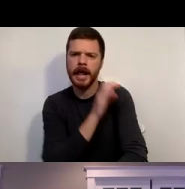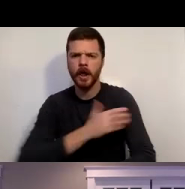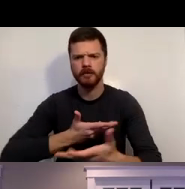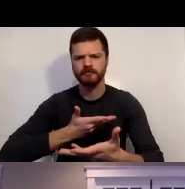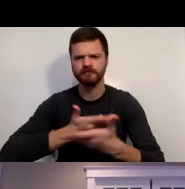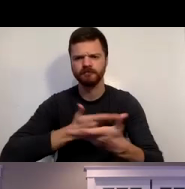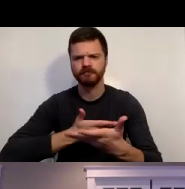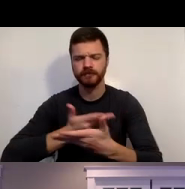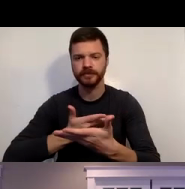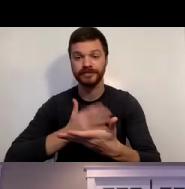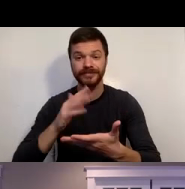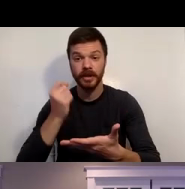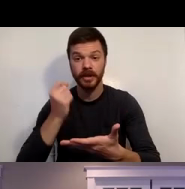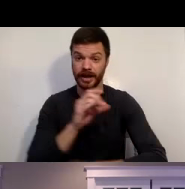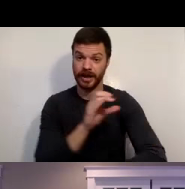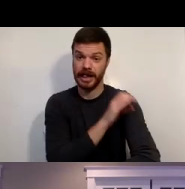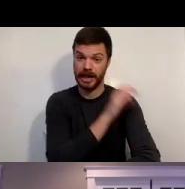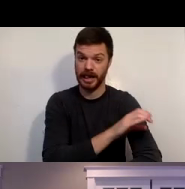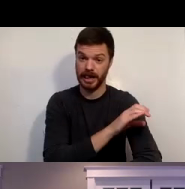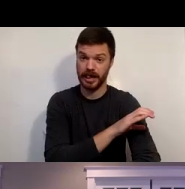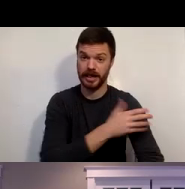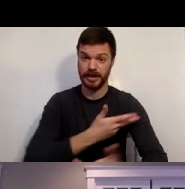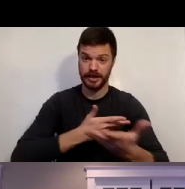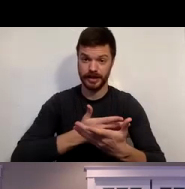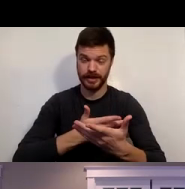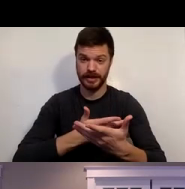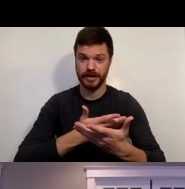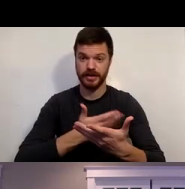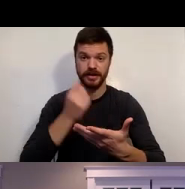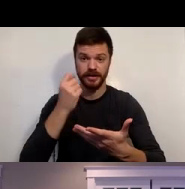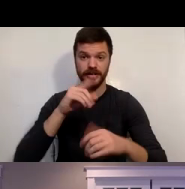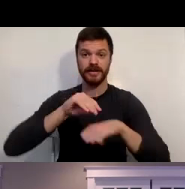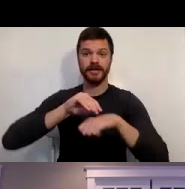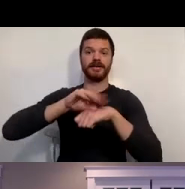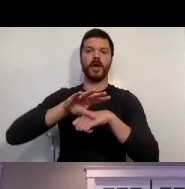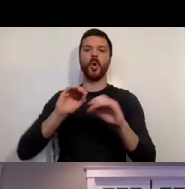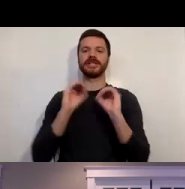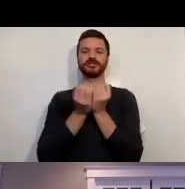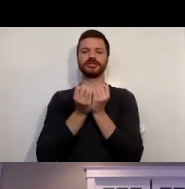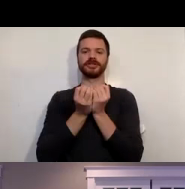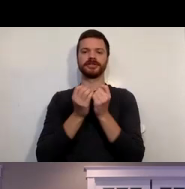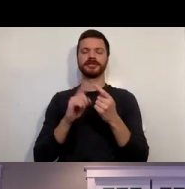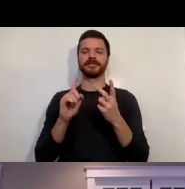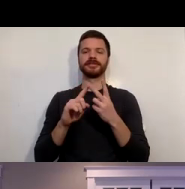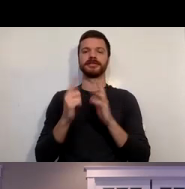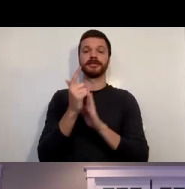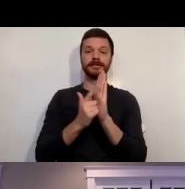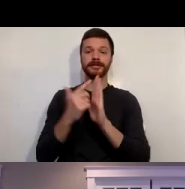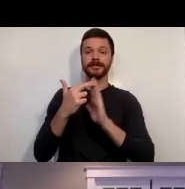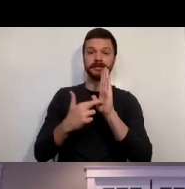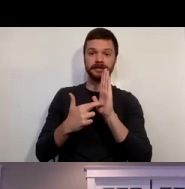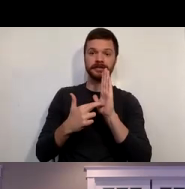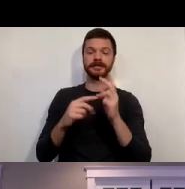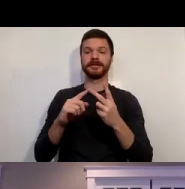there. We know that the clinical encounter is very much influenced by the organizational context, the regulatory and purchasing context,